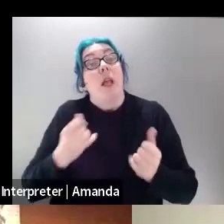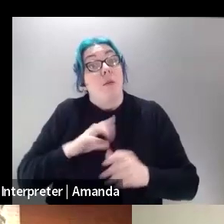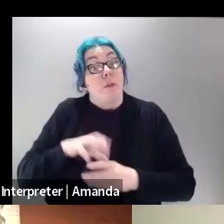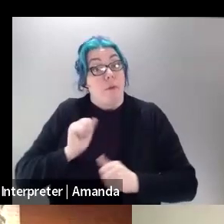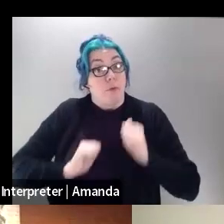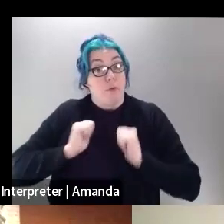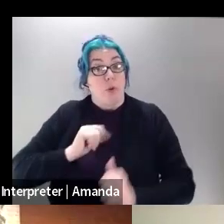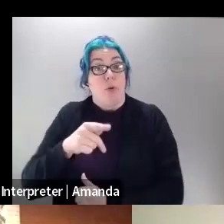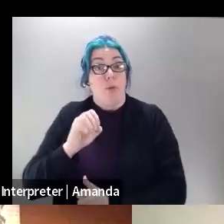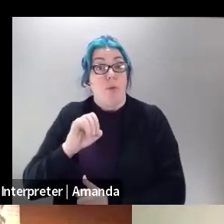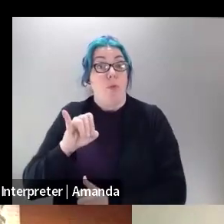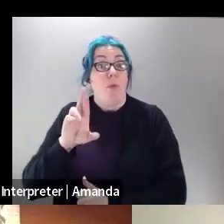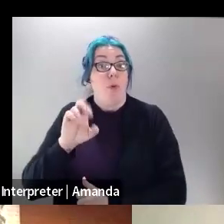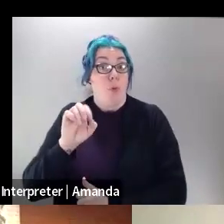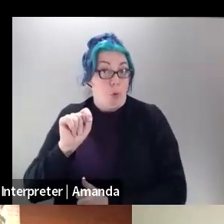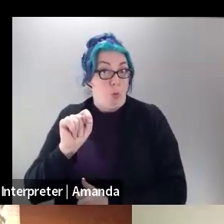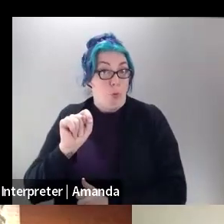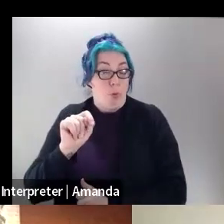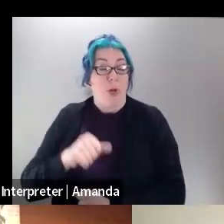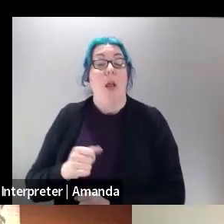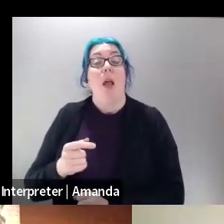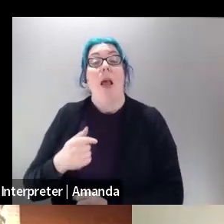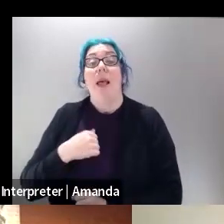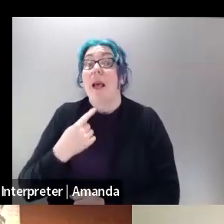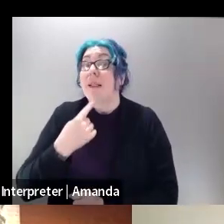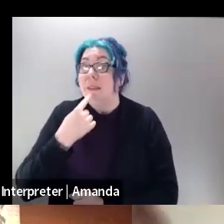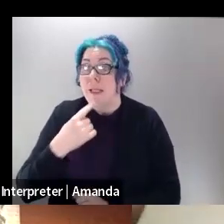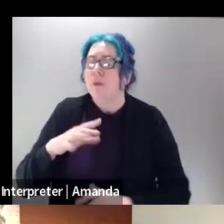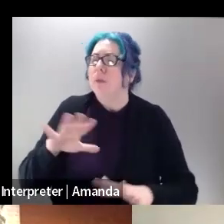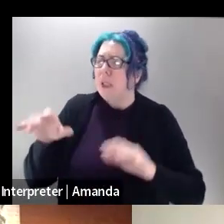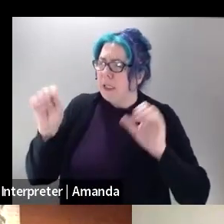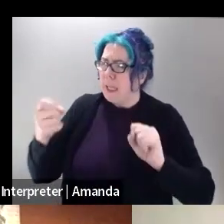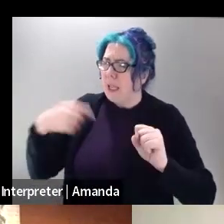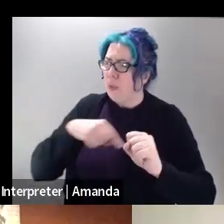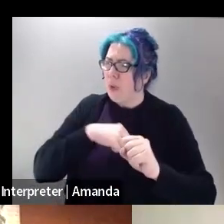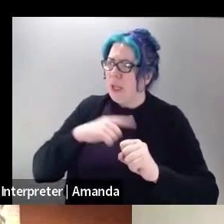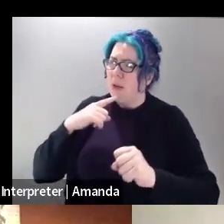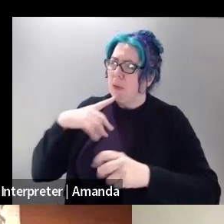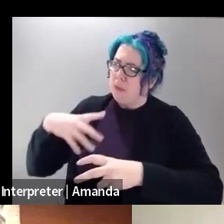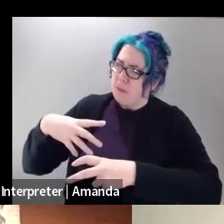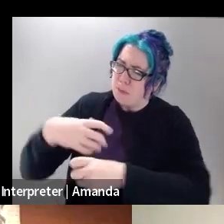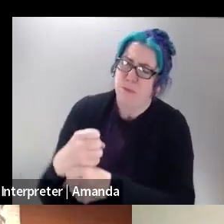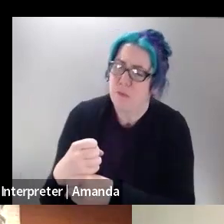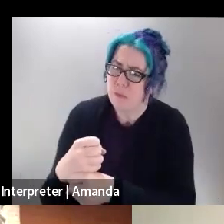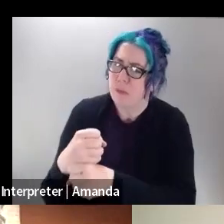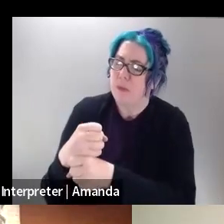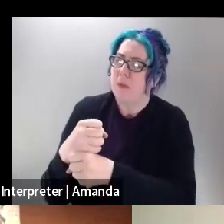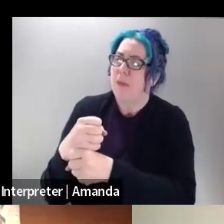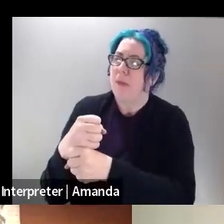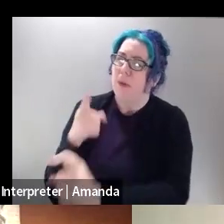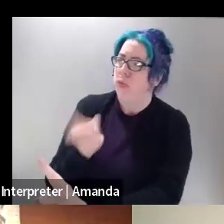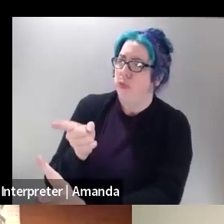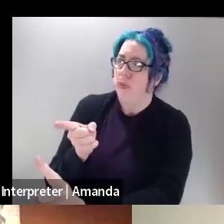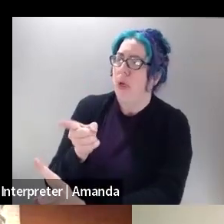could condense the ethos of what we said into like an acronym, what does Poirot stand for? So the